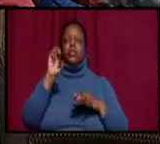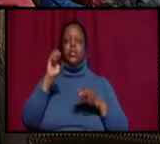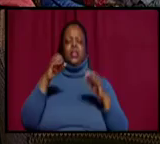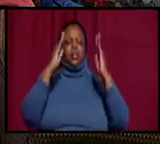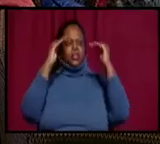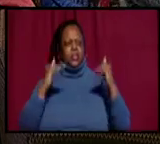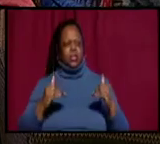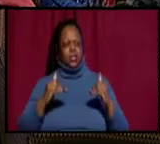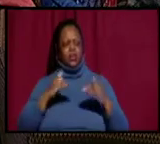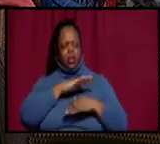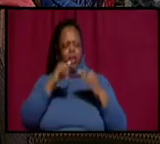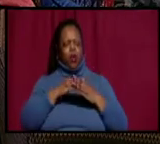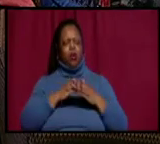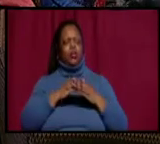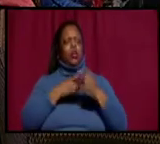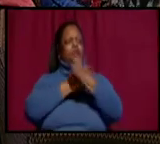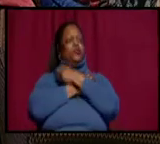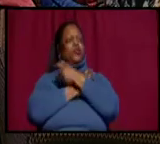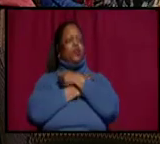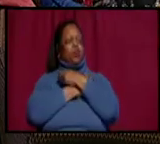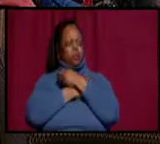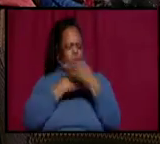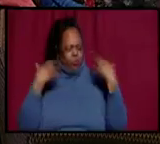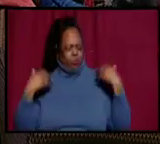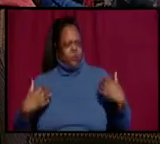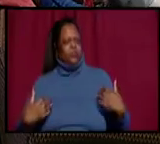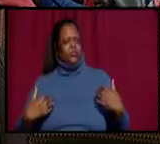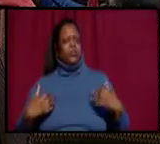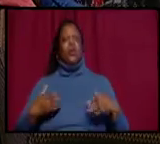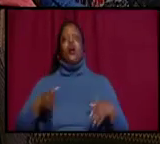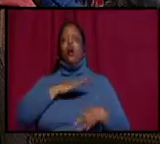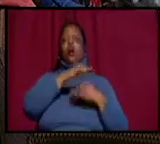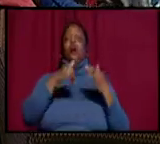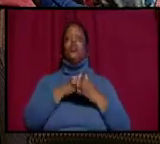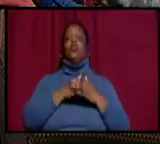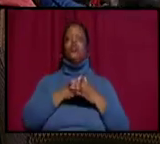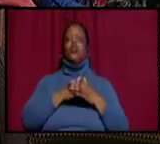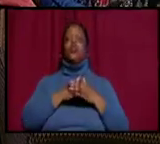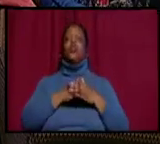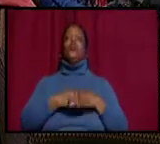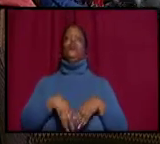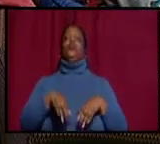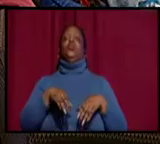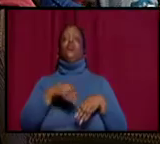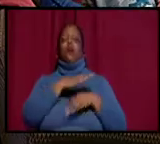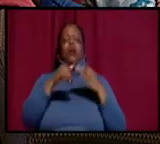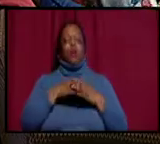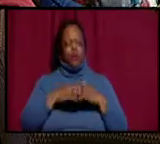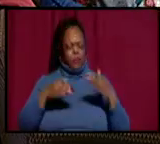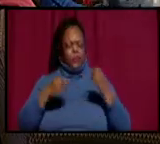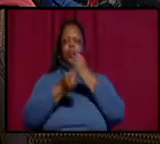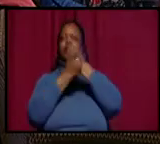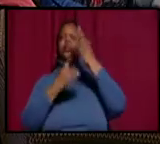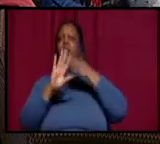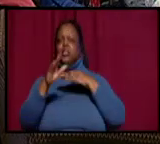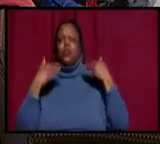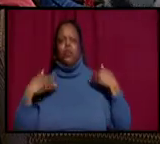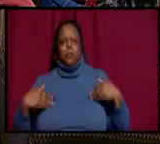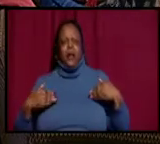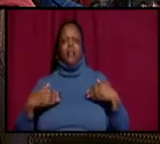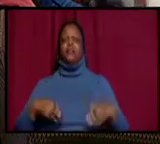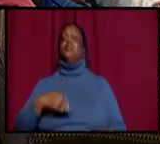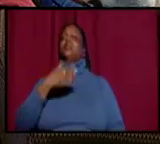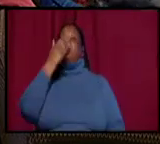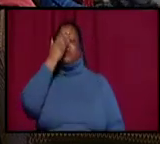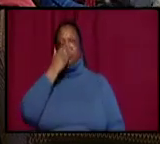move even in your bone marrow. In the name of Jesus, your red blood cells, your white blood cells, in the thymus, in